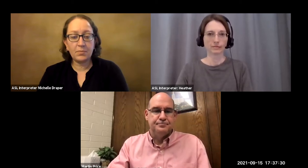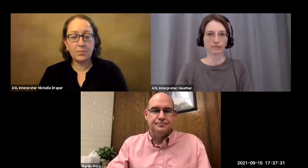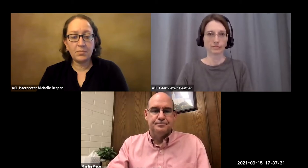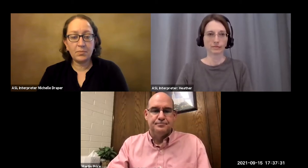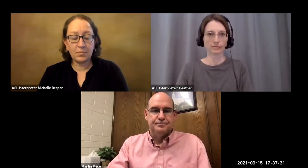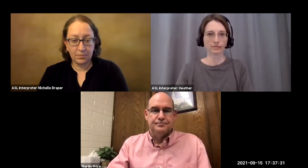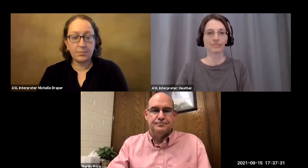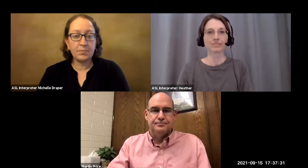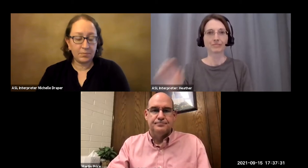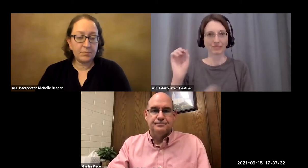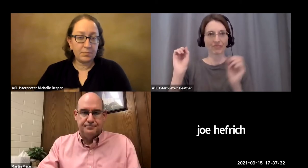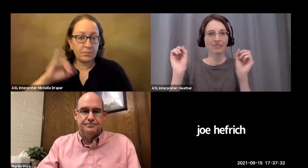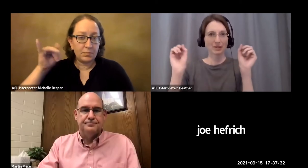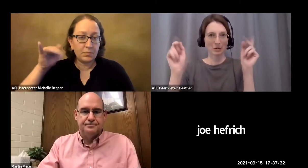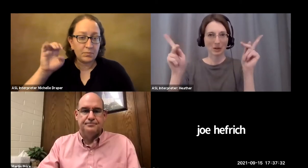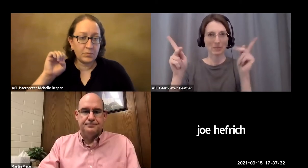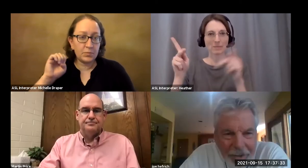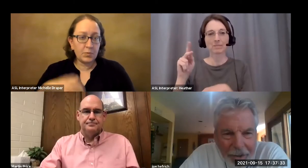Okay.